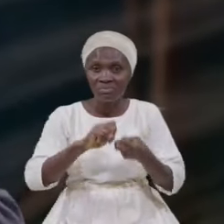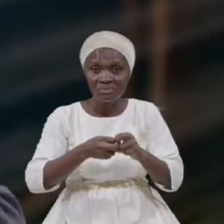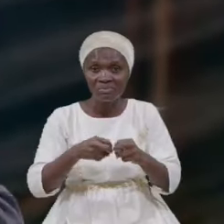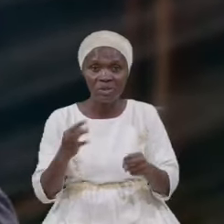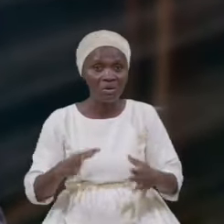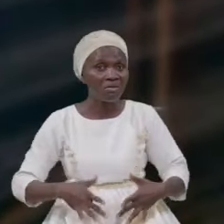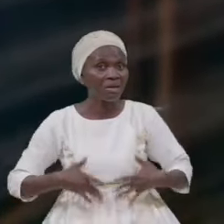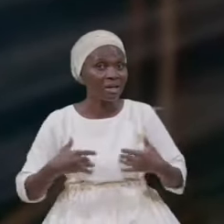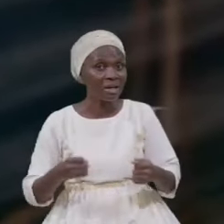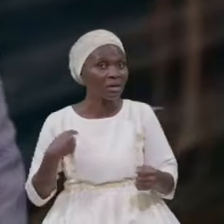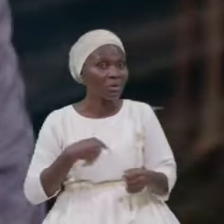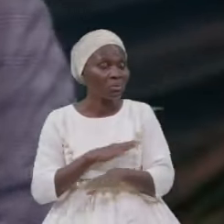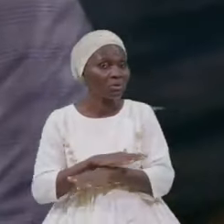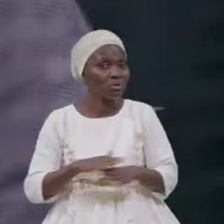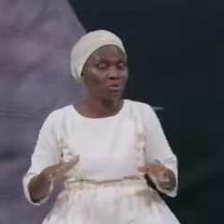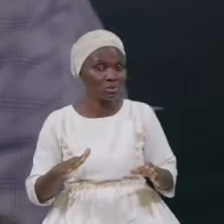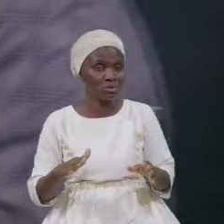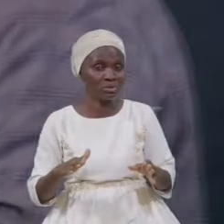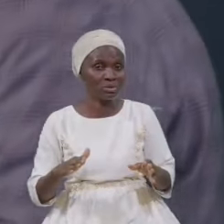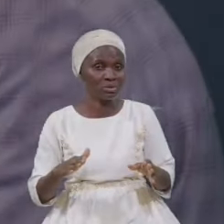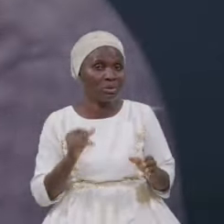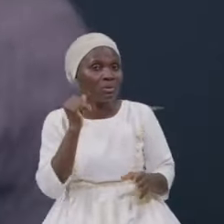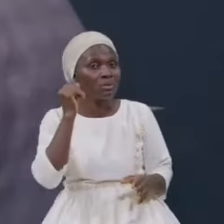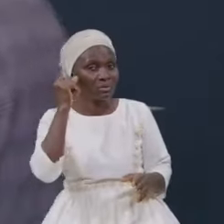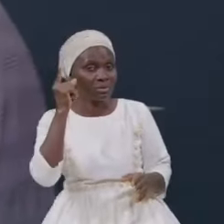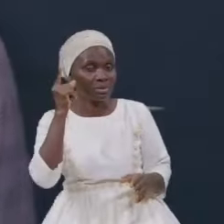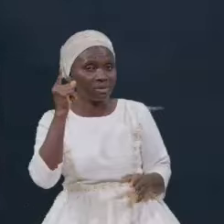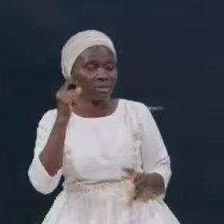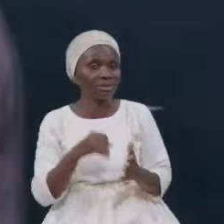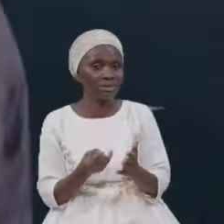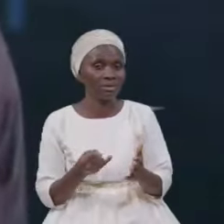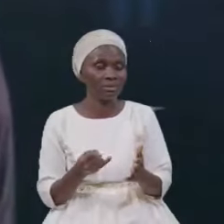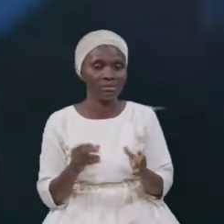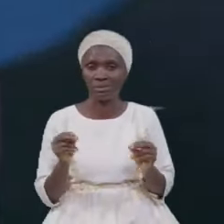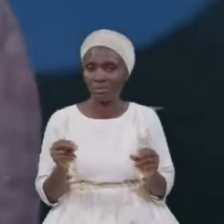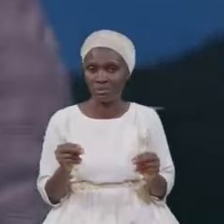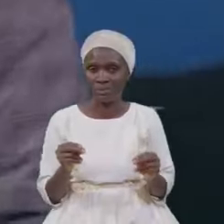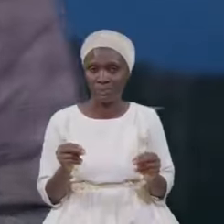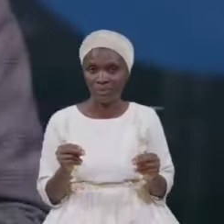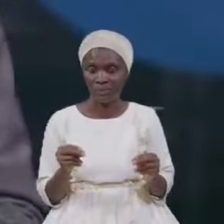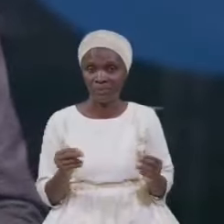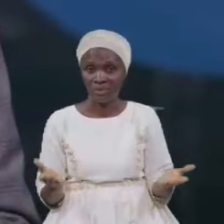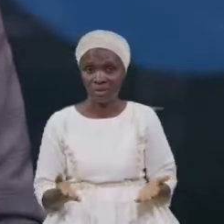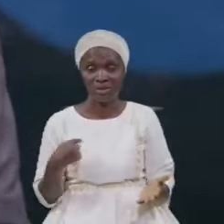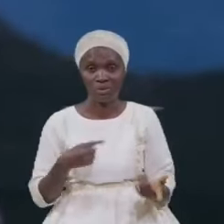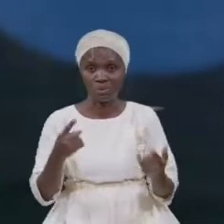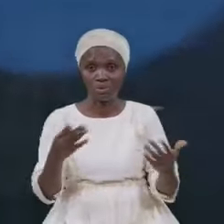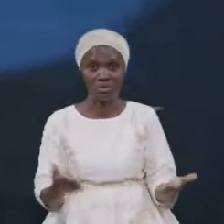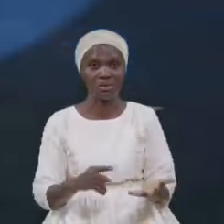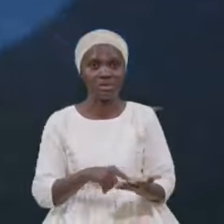with. Here we come tonight and we're thinking and talking